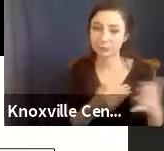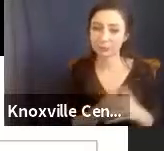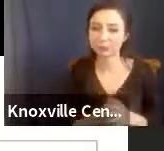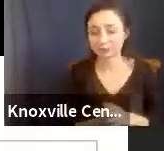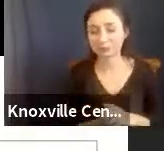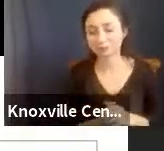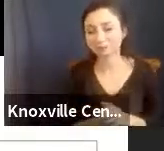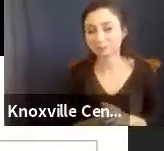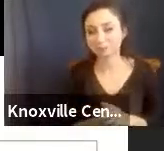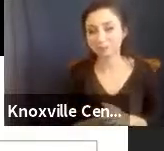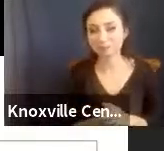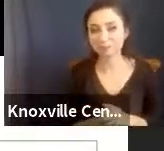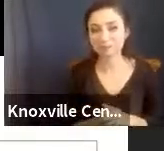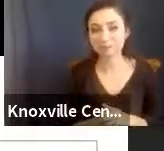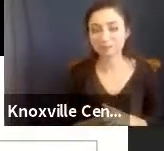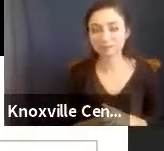please.